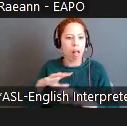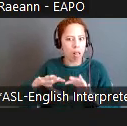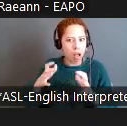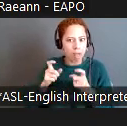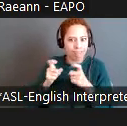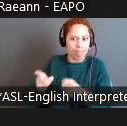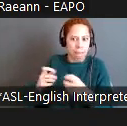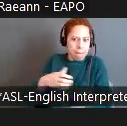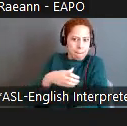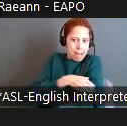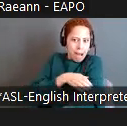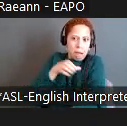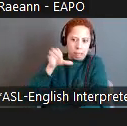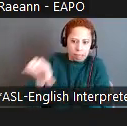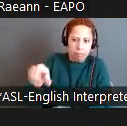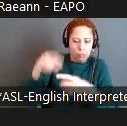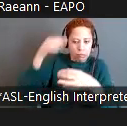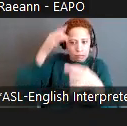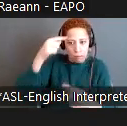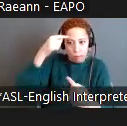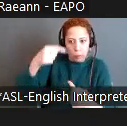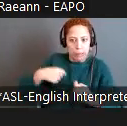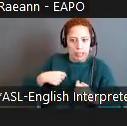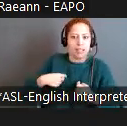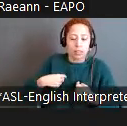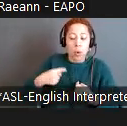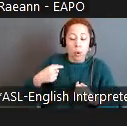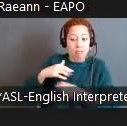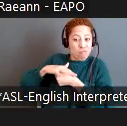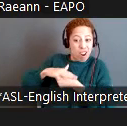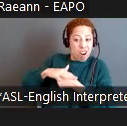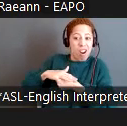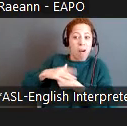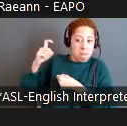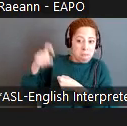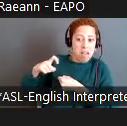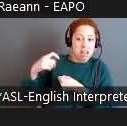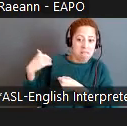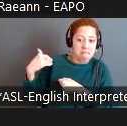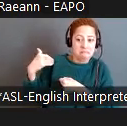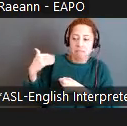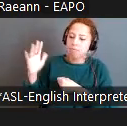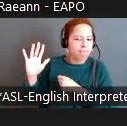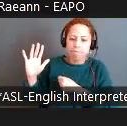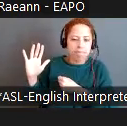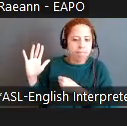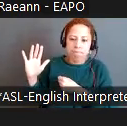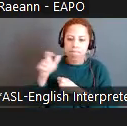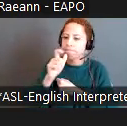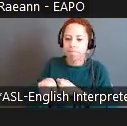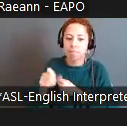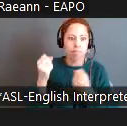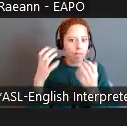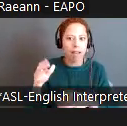an individual to make decisions. And so you should never be pressured into it. Often we see hospitals, long-term care homes,